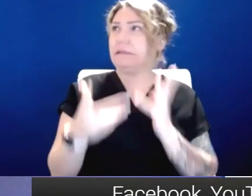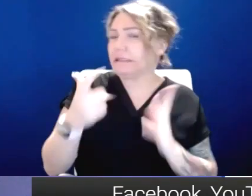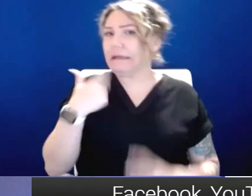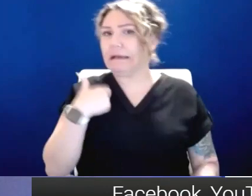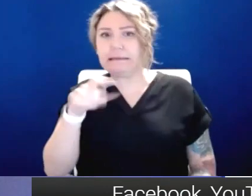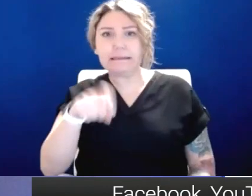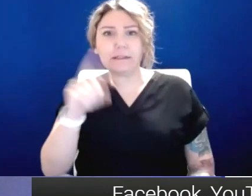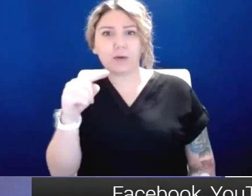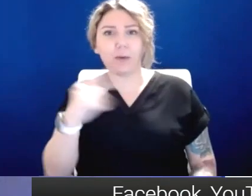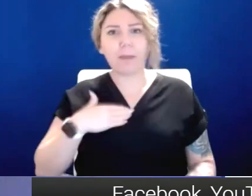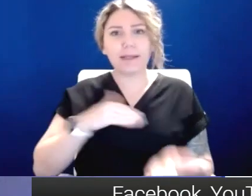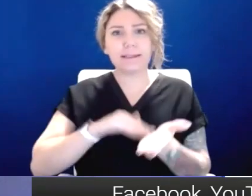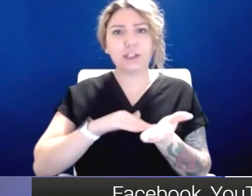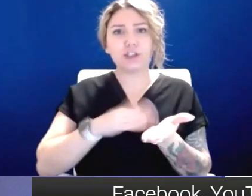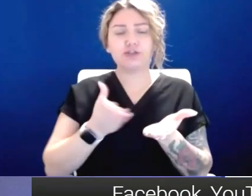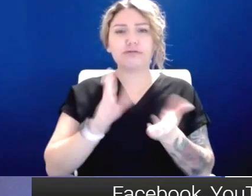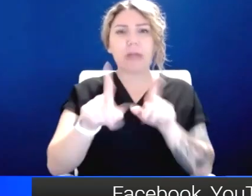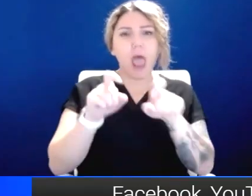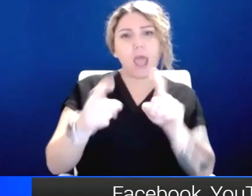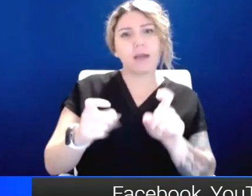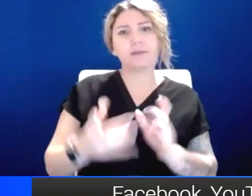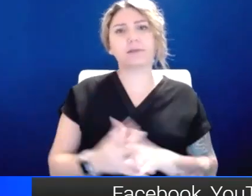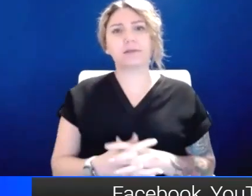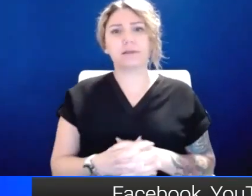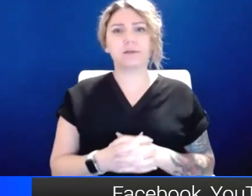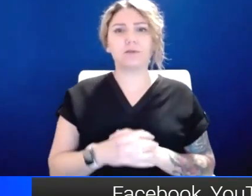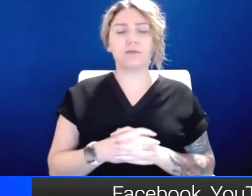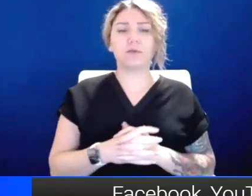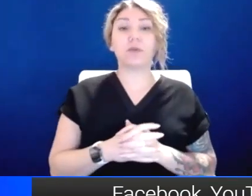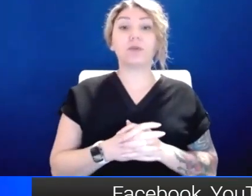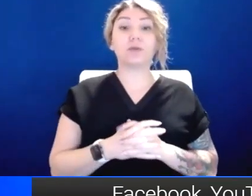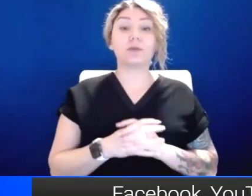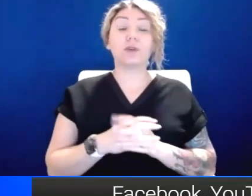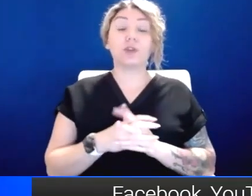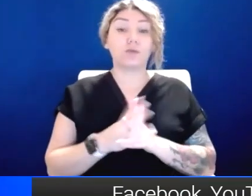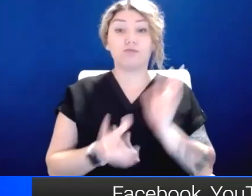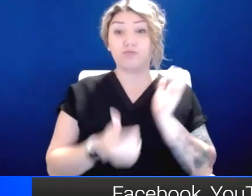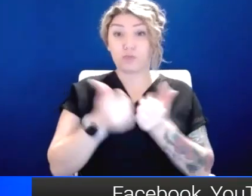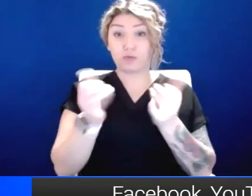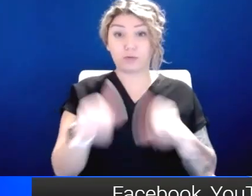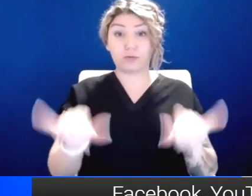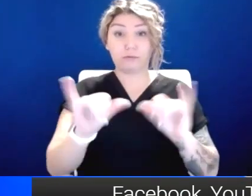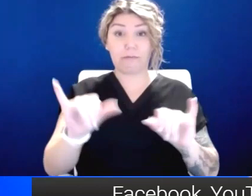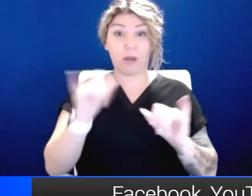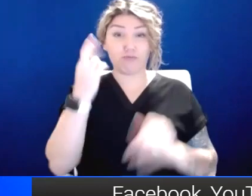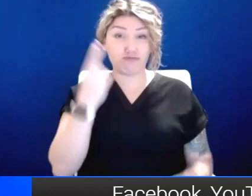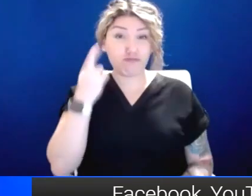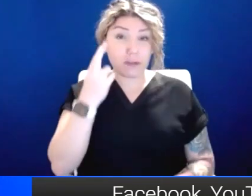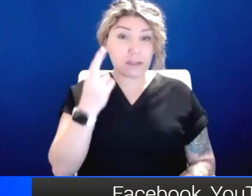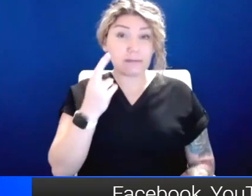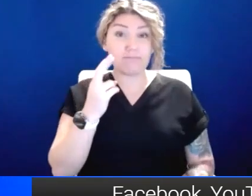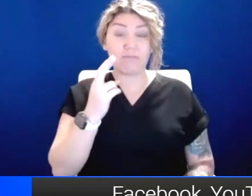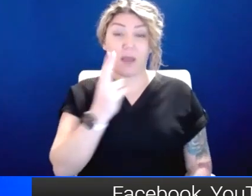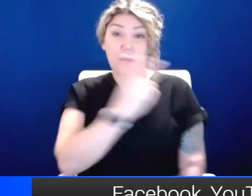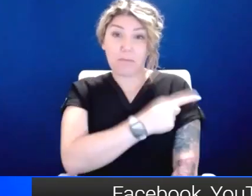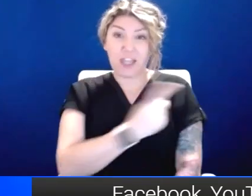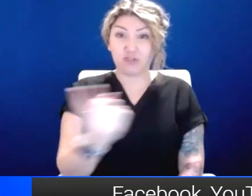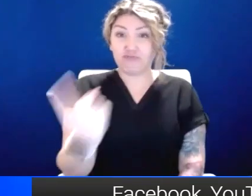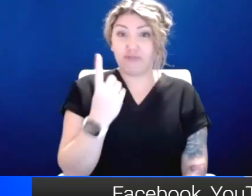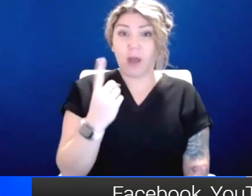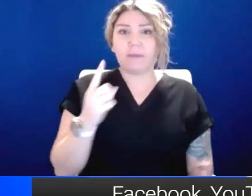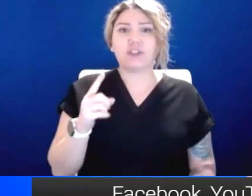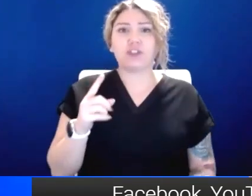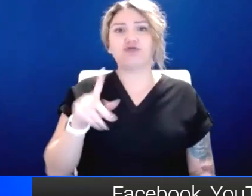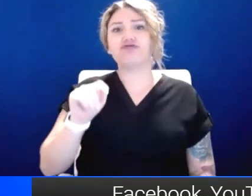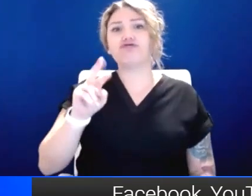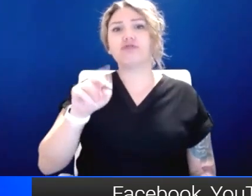and start asking some questions? Yeah, so one of the most common reason patients come to us is because they have tremor. And this tremor